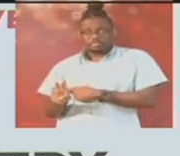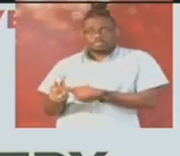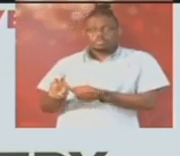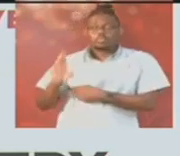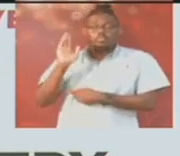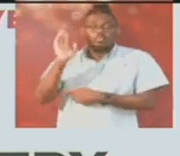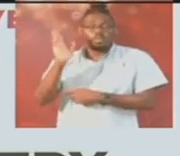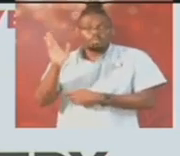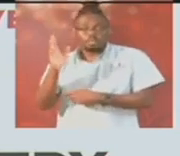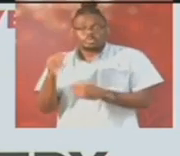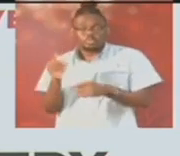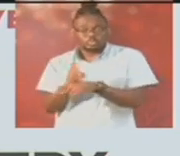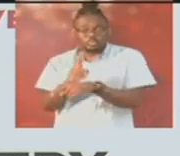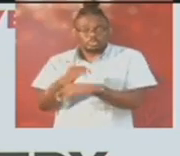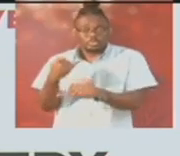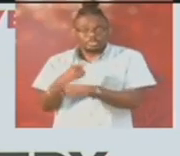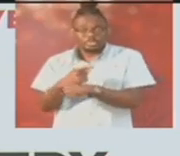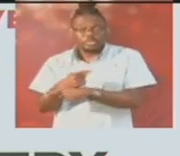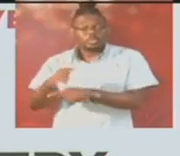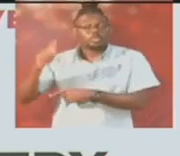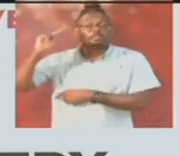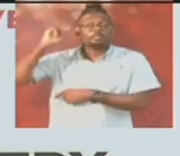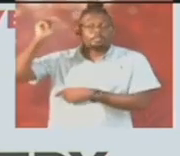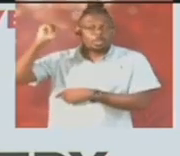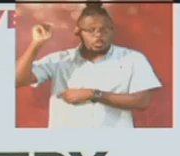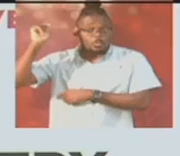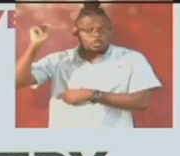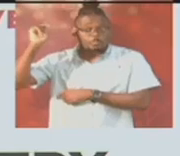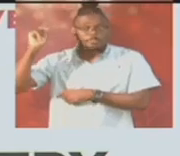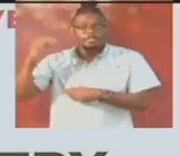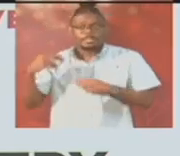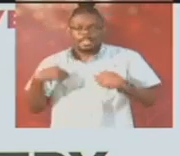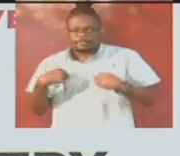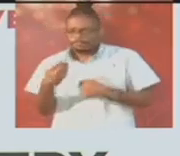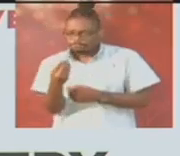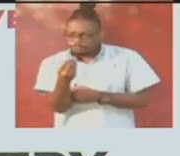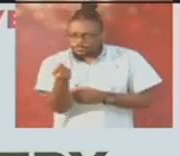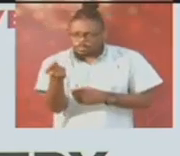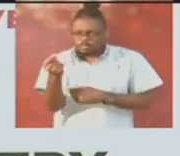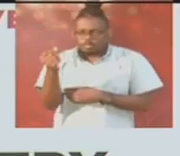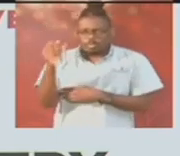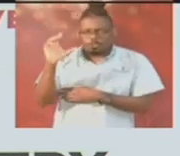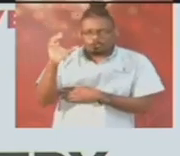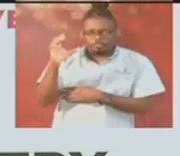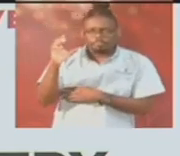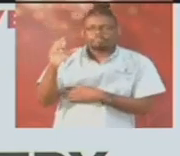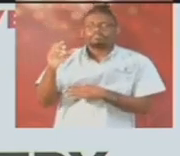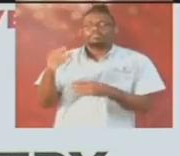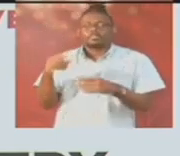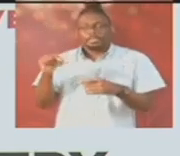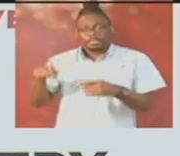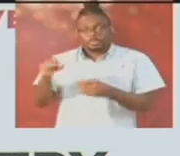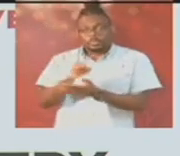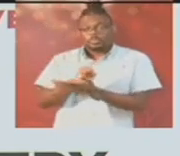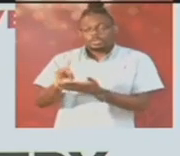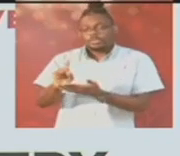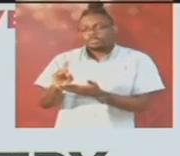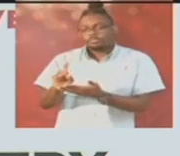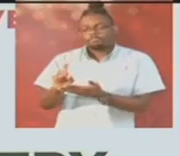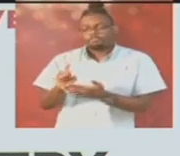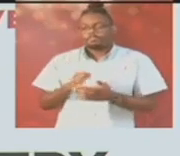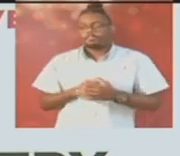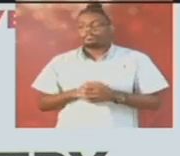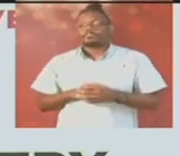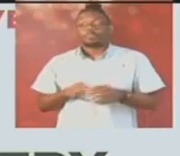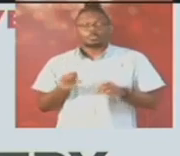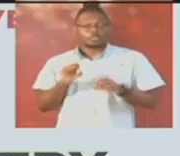in Tobago, there are some couple hundred again. They will finish that by the end of this week. So this phase